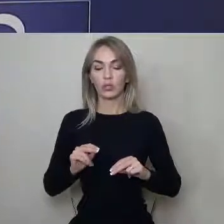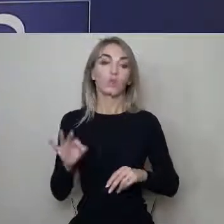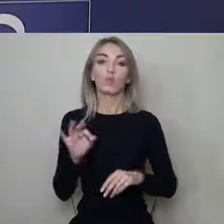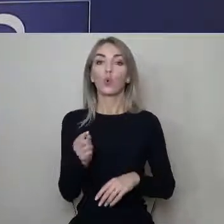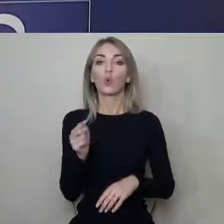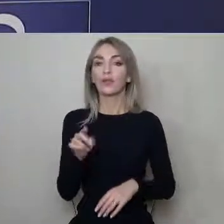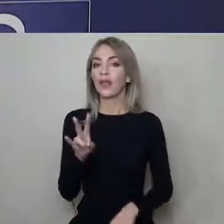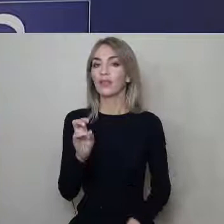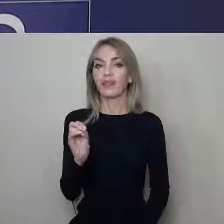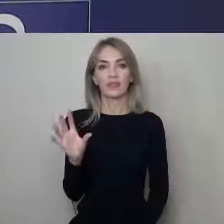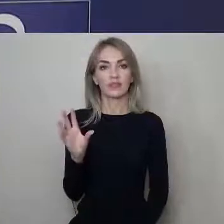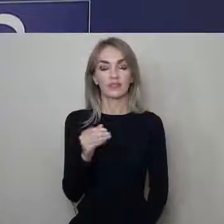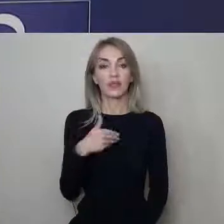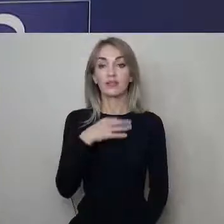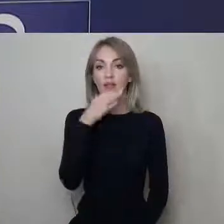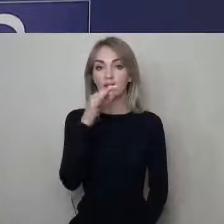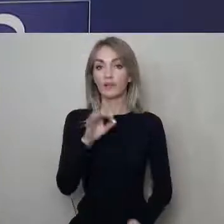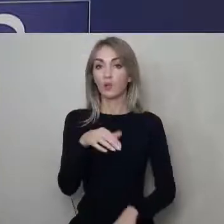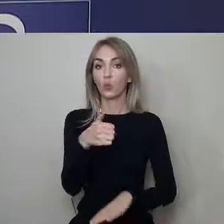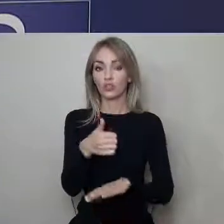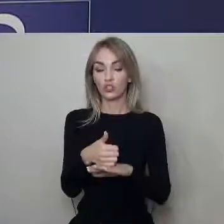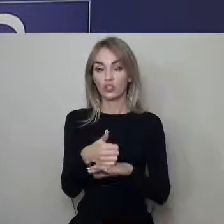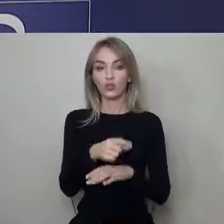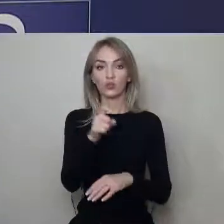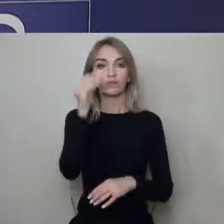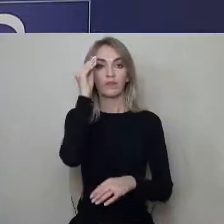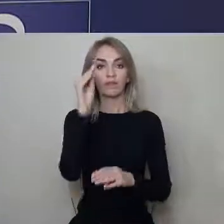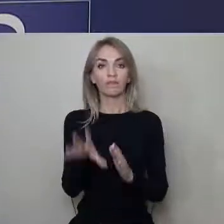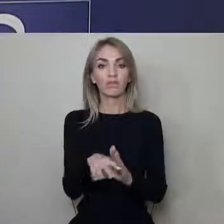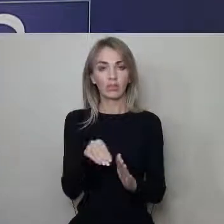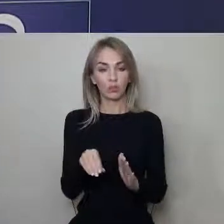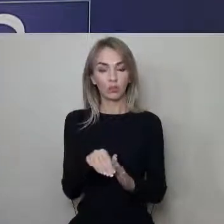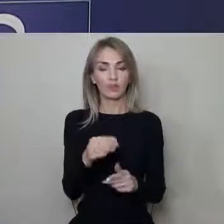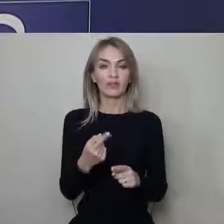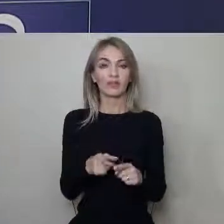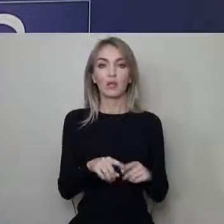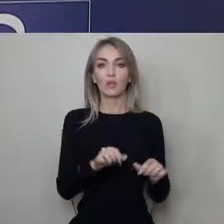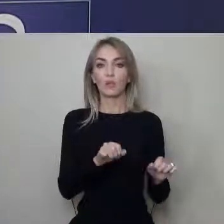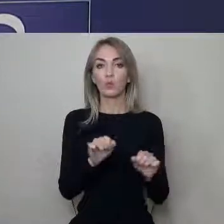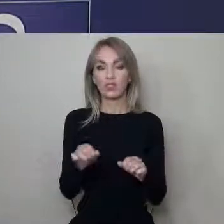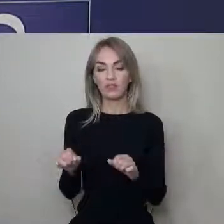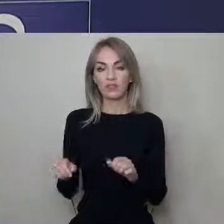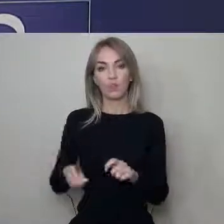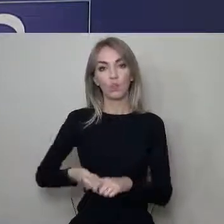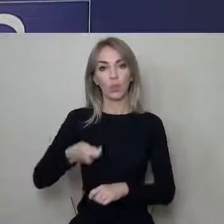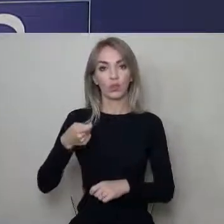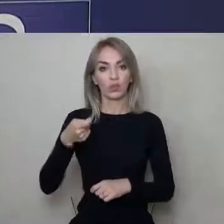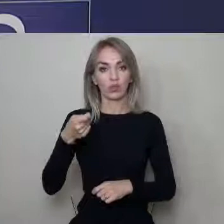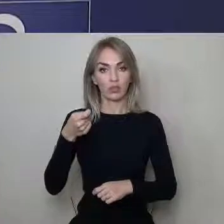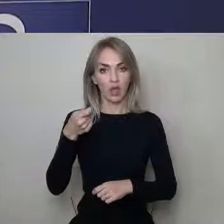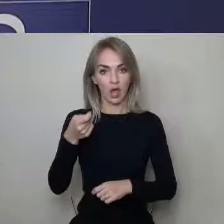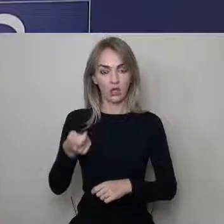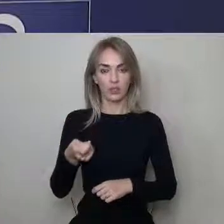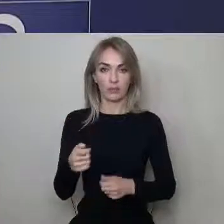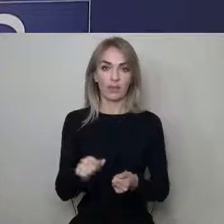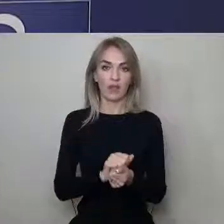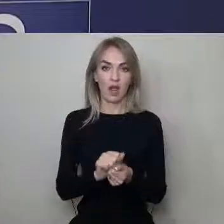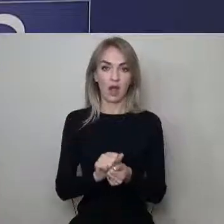are there and working, but not all of them. And the most important one, from the point of view of the elections, that's the